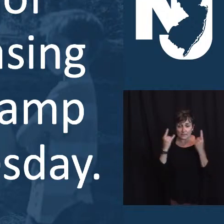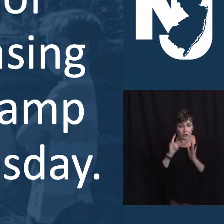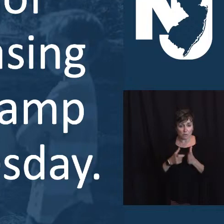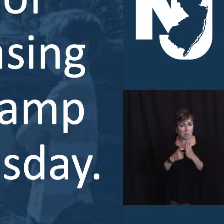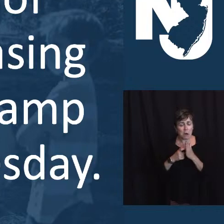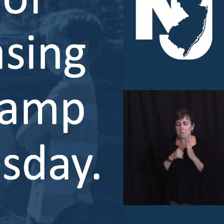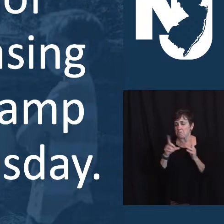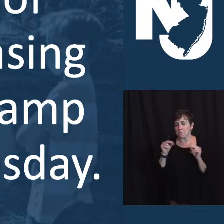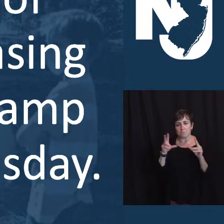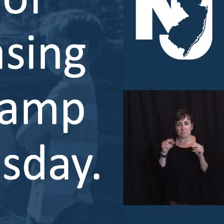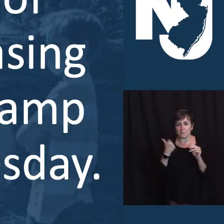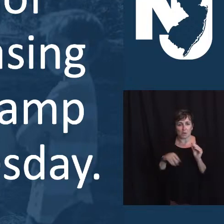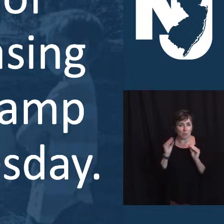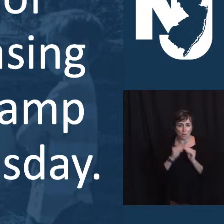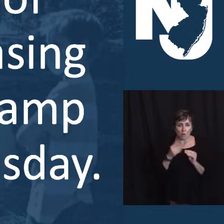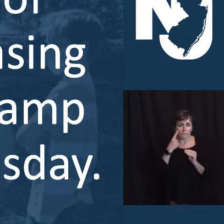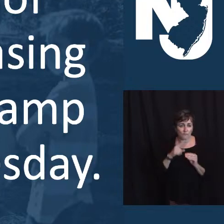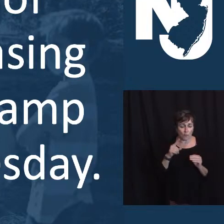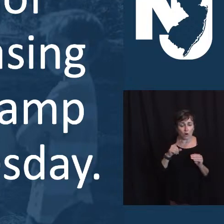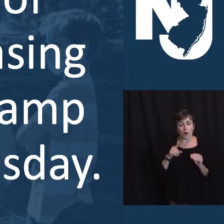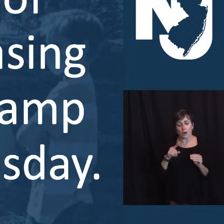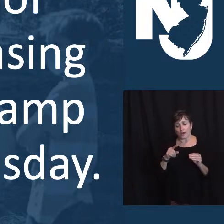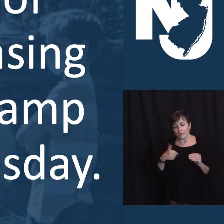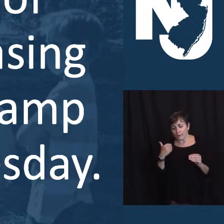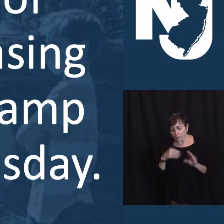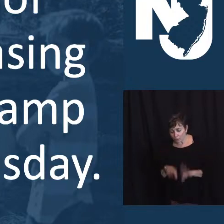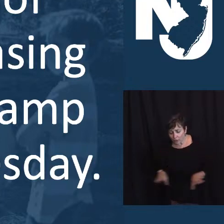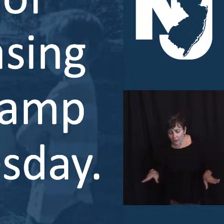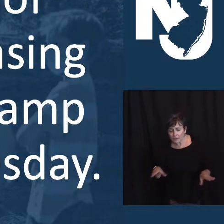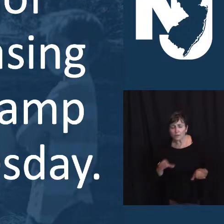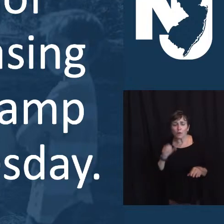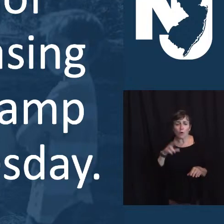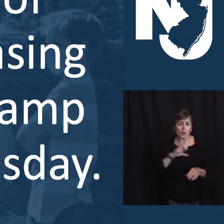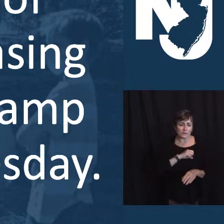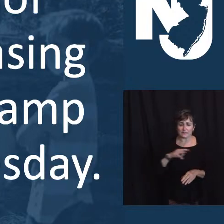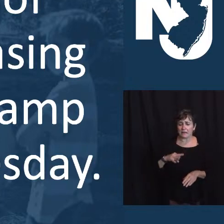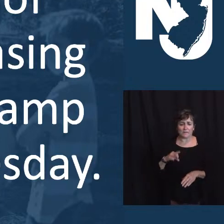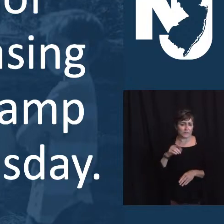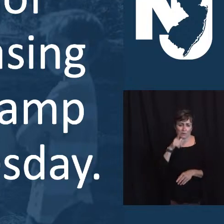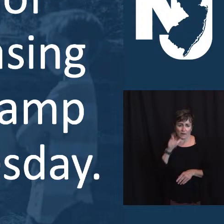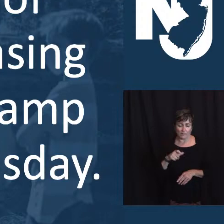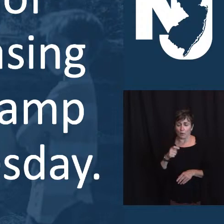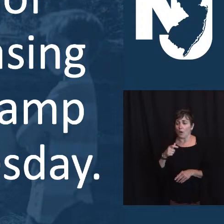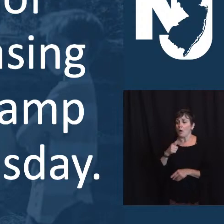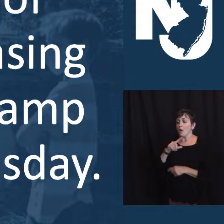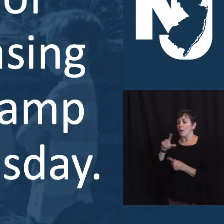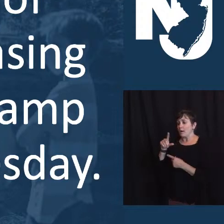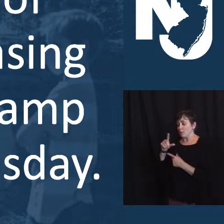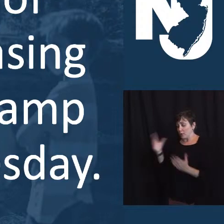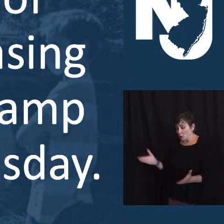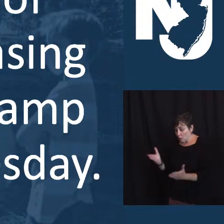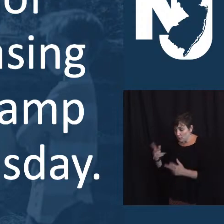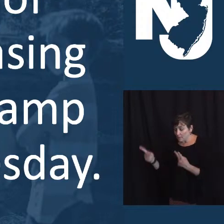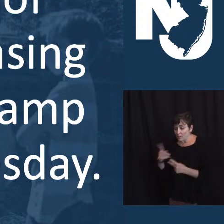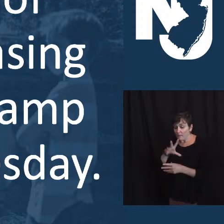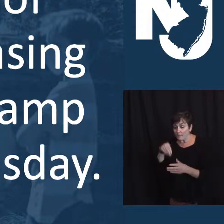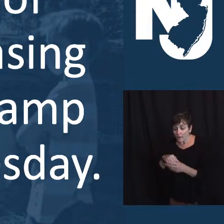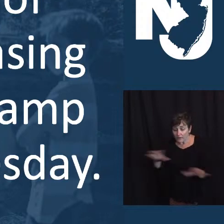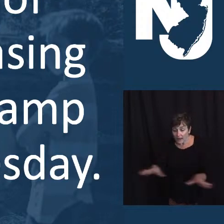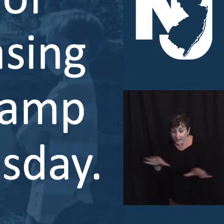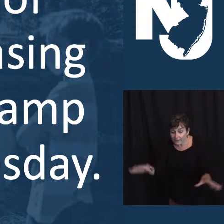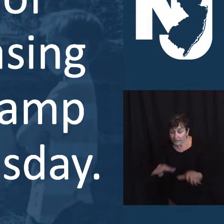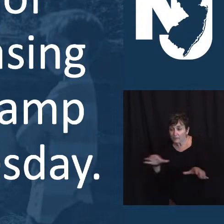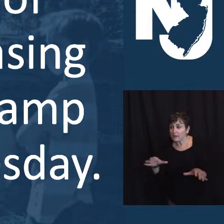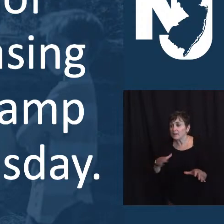or staff, though unvaccinated individuals are still strongly encouraged to mask up while participating in activities, which